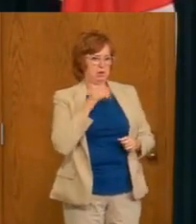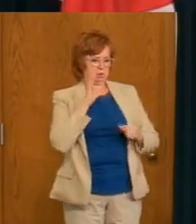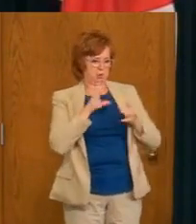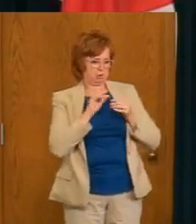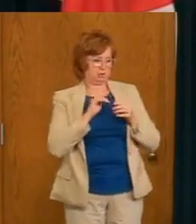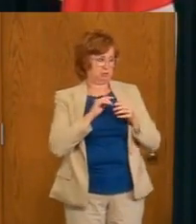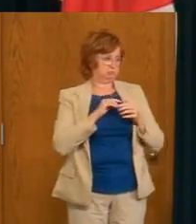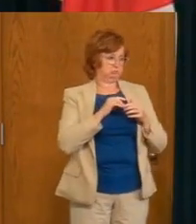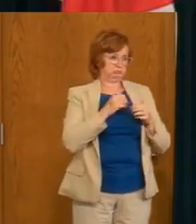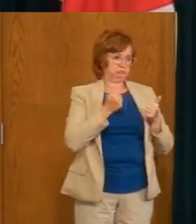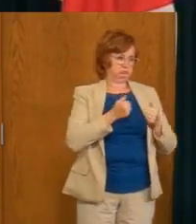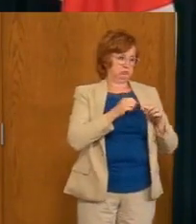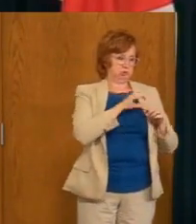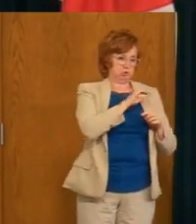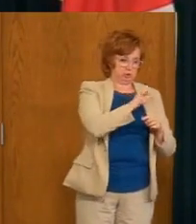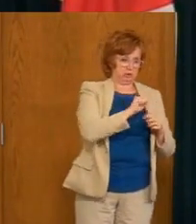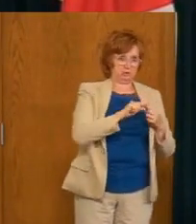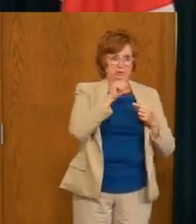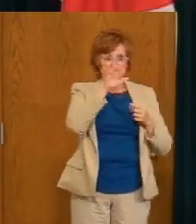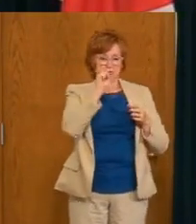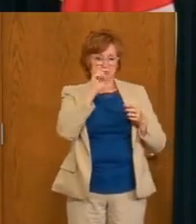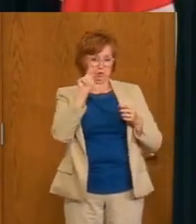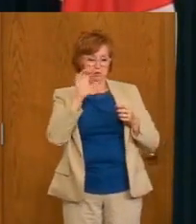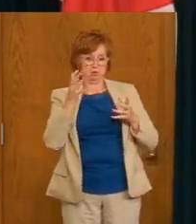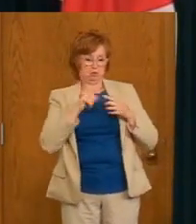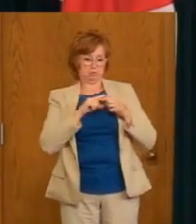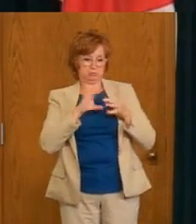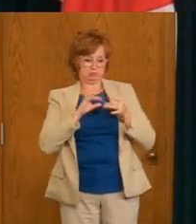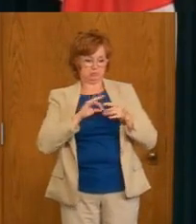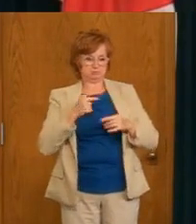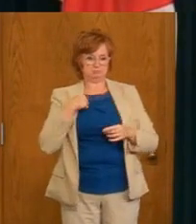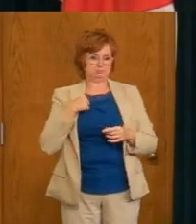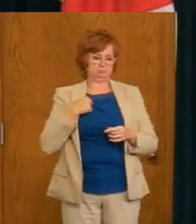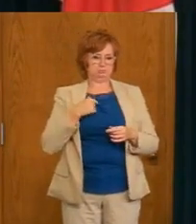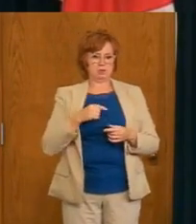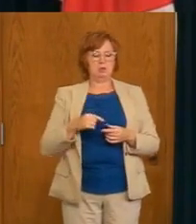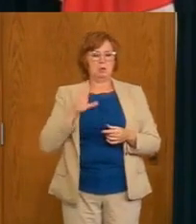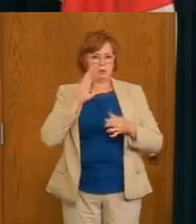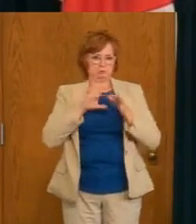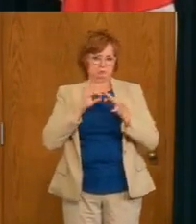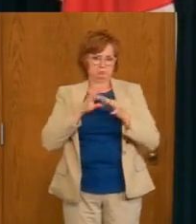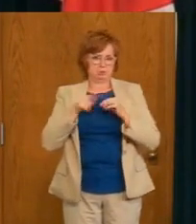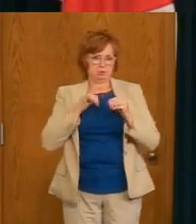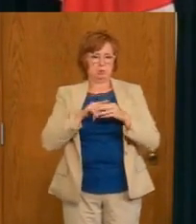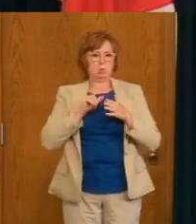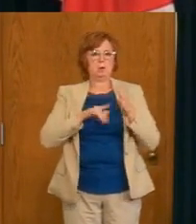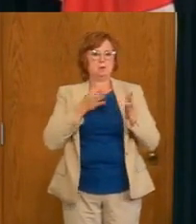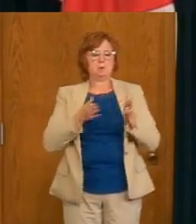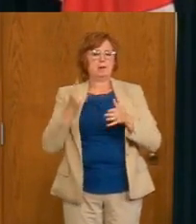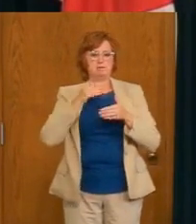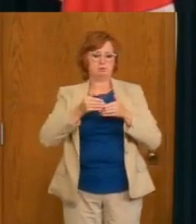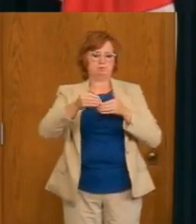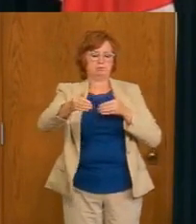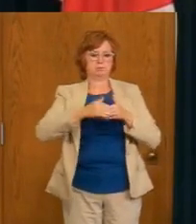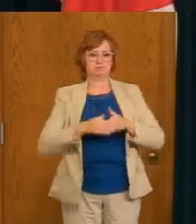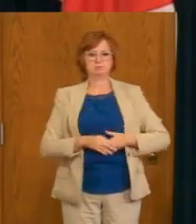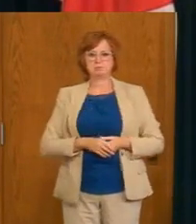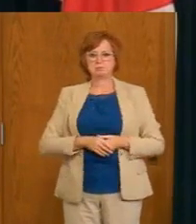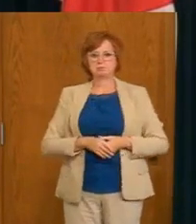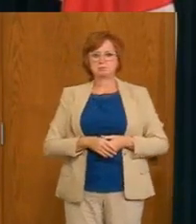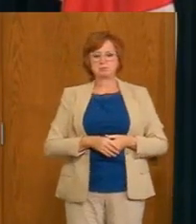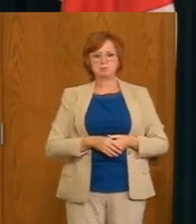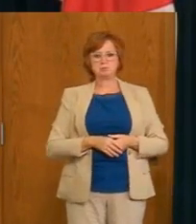as I understand it, shipped more vaccines up north to accommodate that. Lots of support from local leaderships. Chief and council have announced